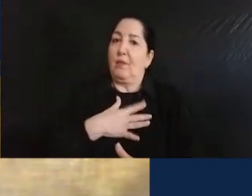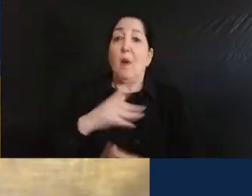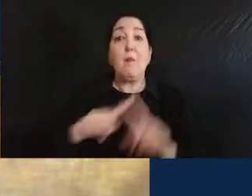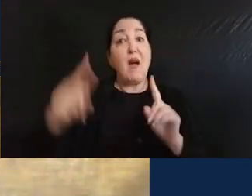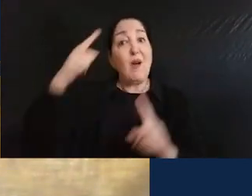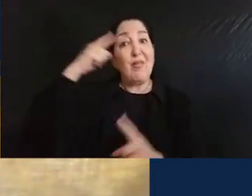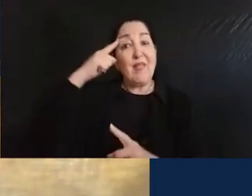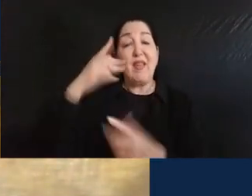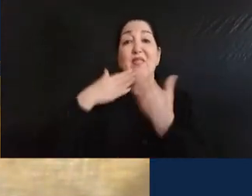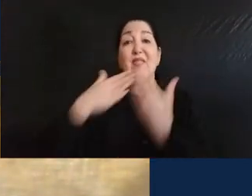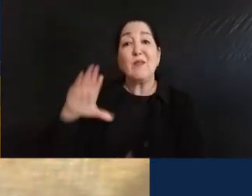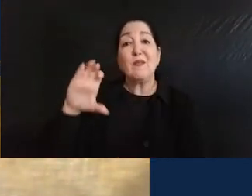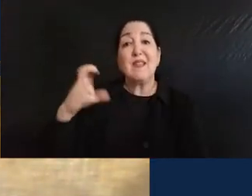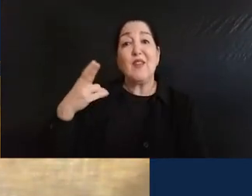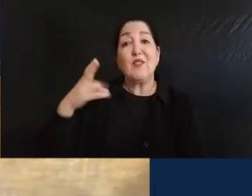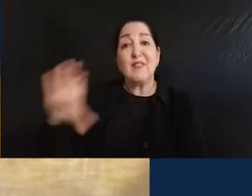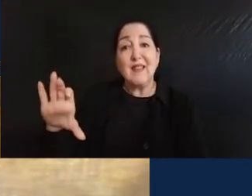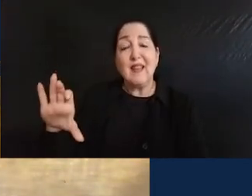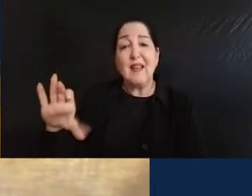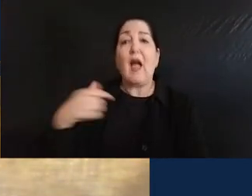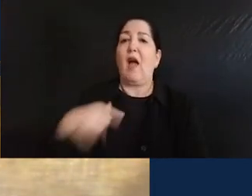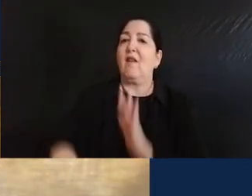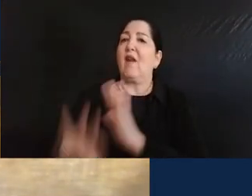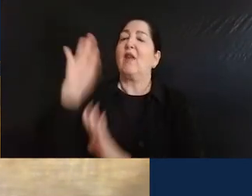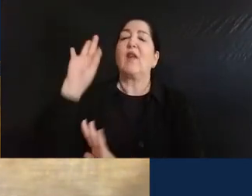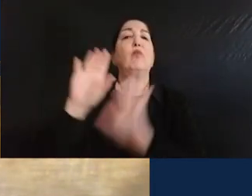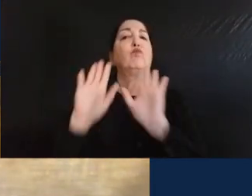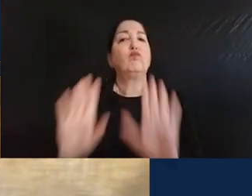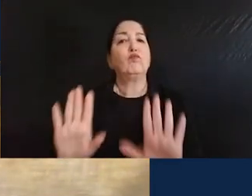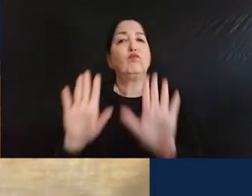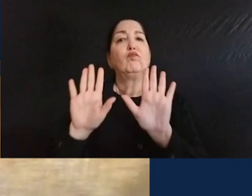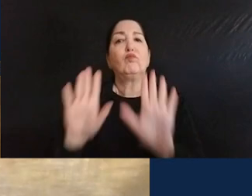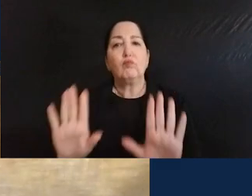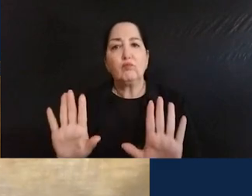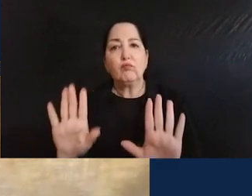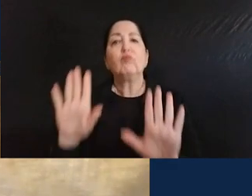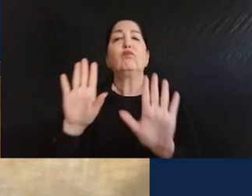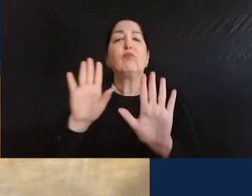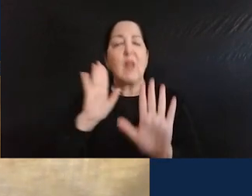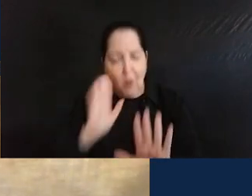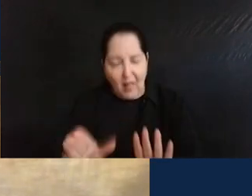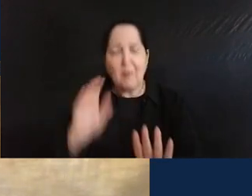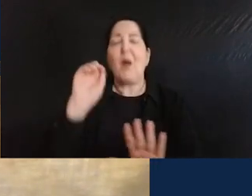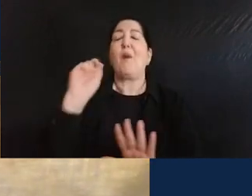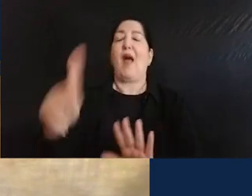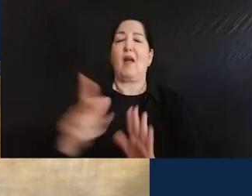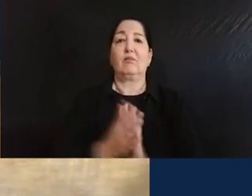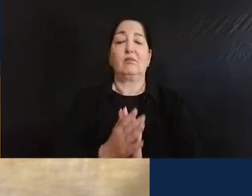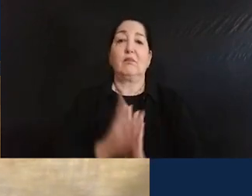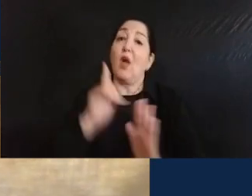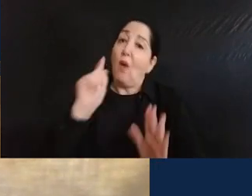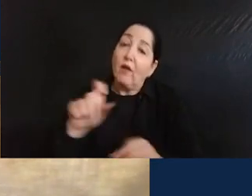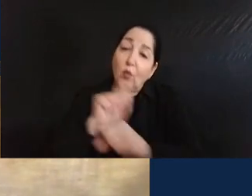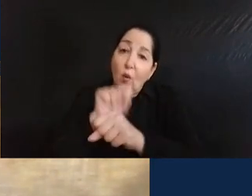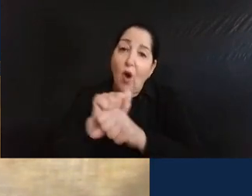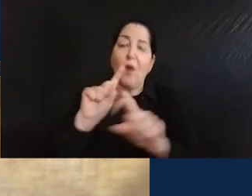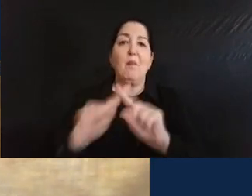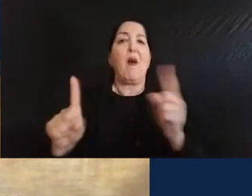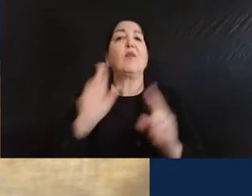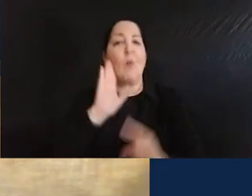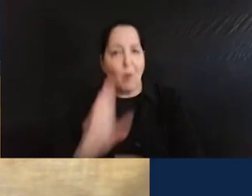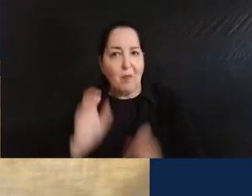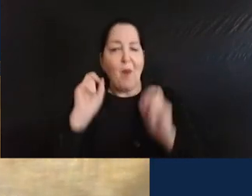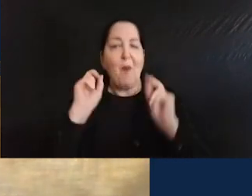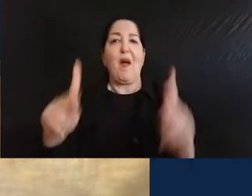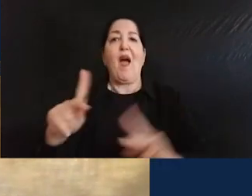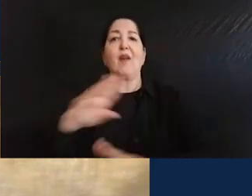places like CHC, I found out that it was going to be okay. And there's just work involved. And so